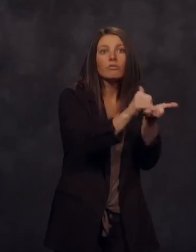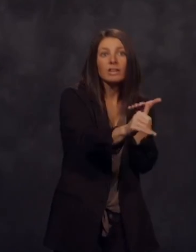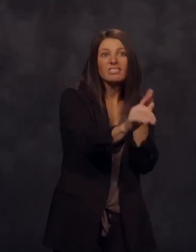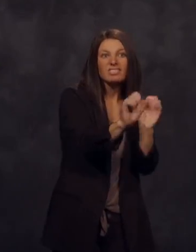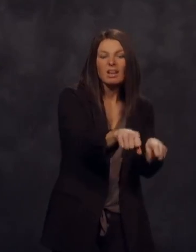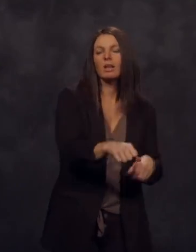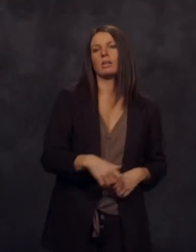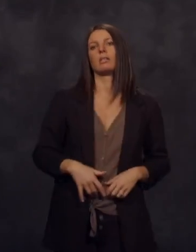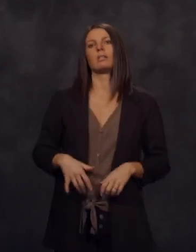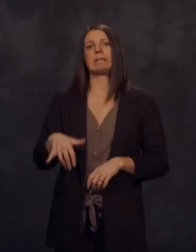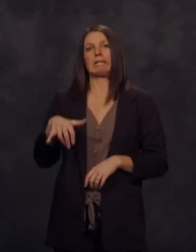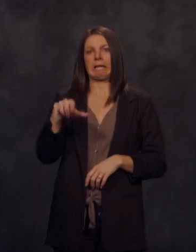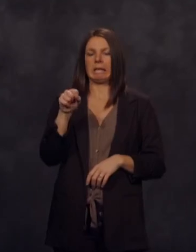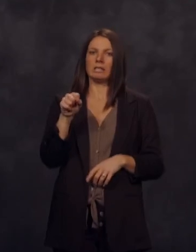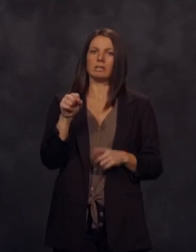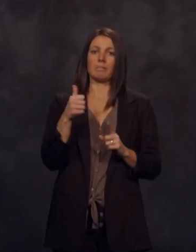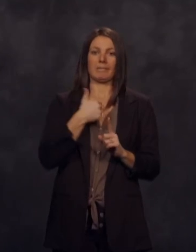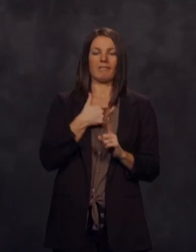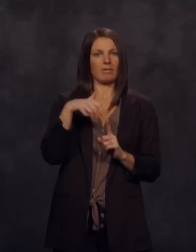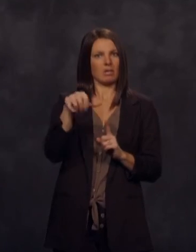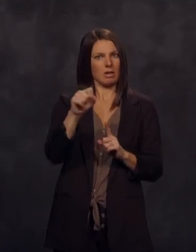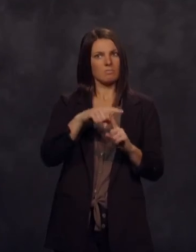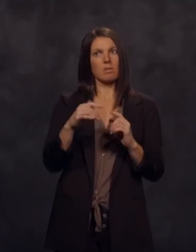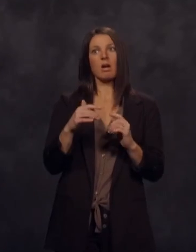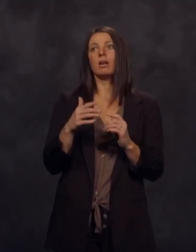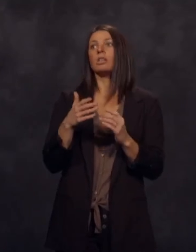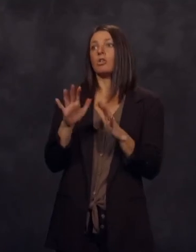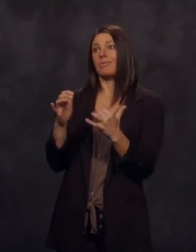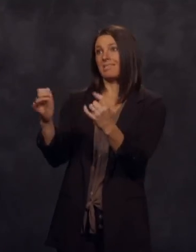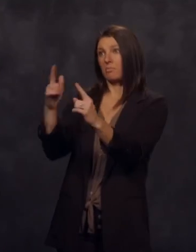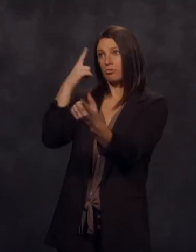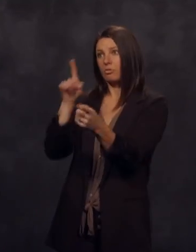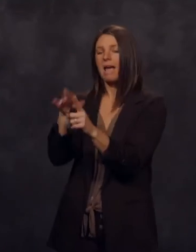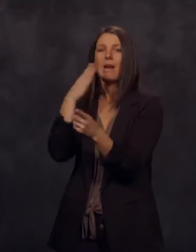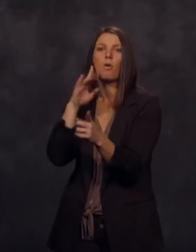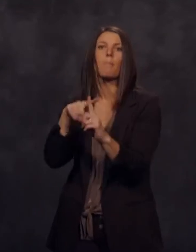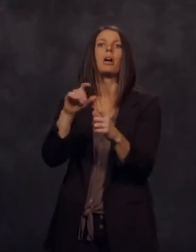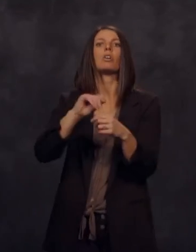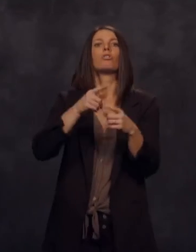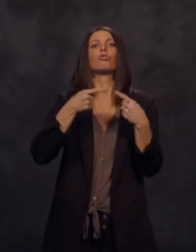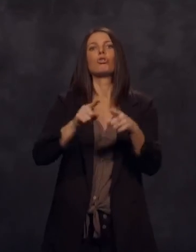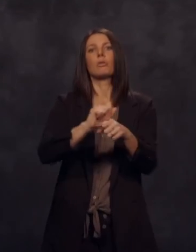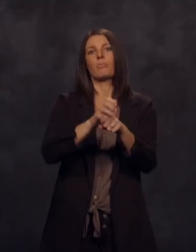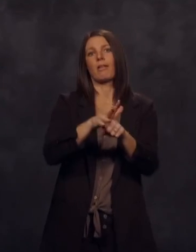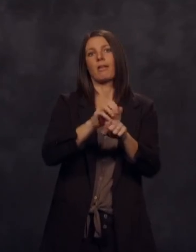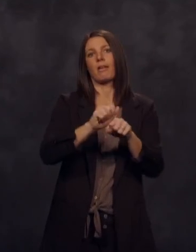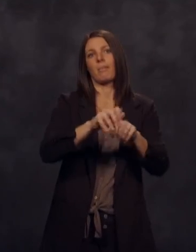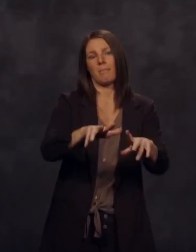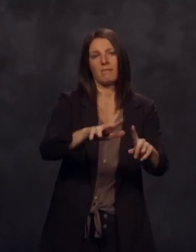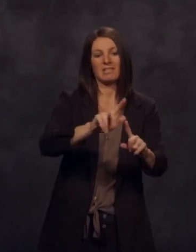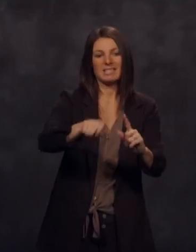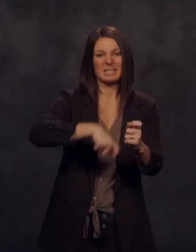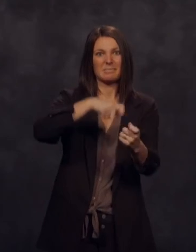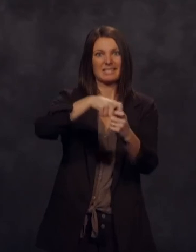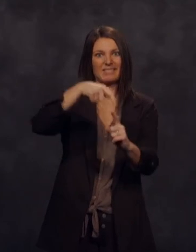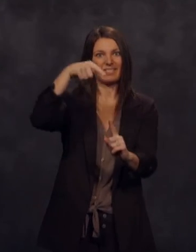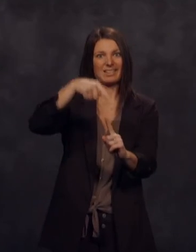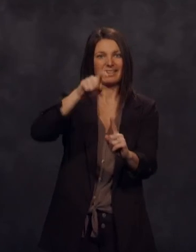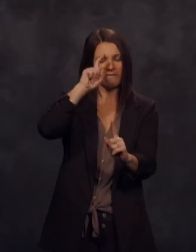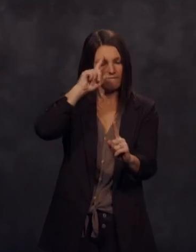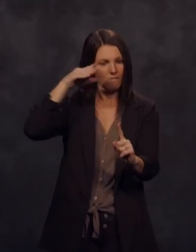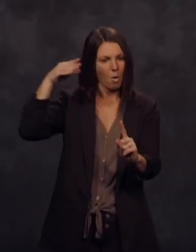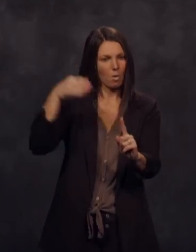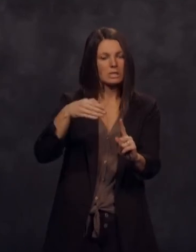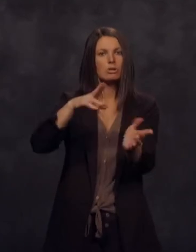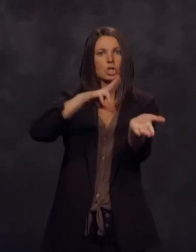can't speak for the rest of the General Assembly, but I think we all agreed that during the pandemic, there was a specific need to focus on